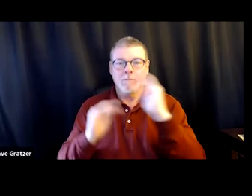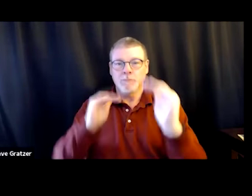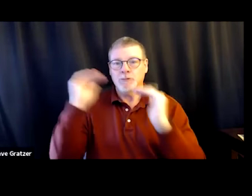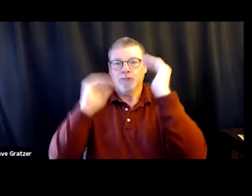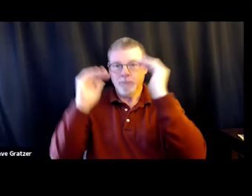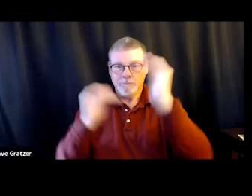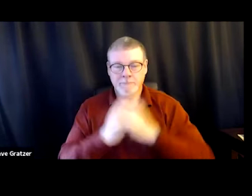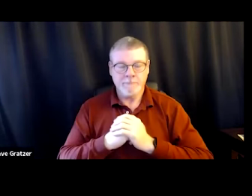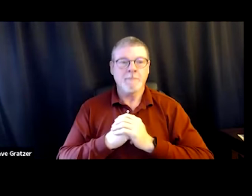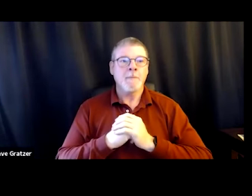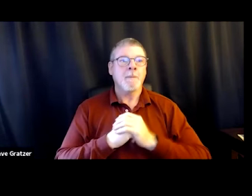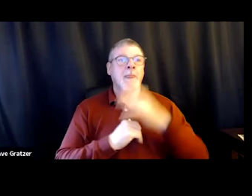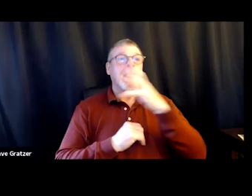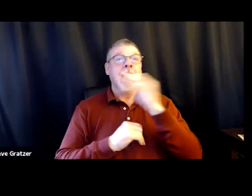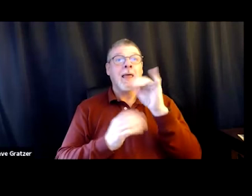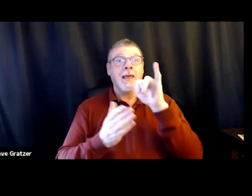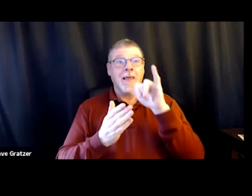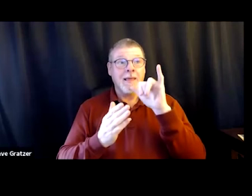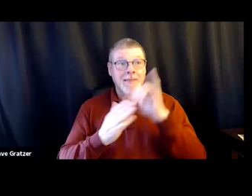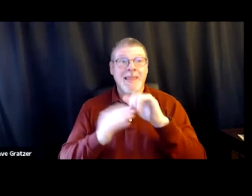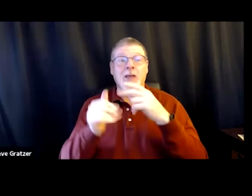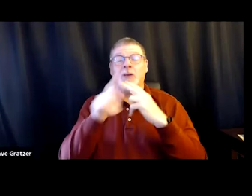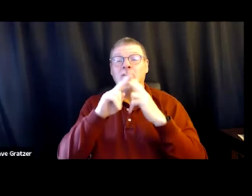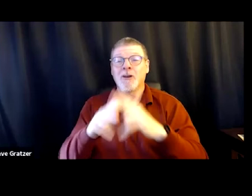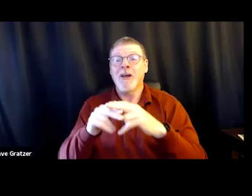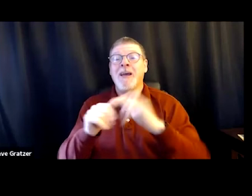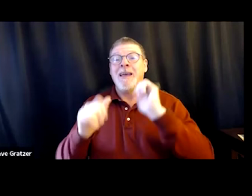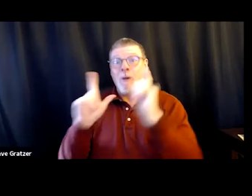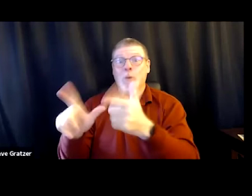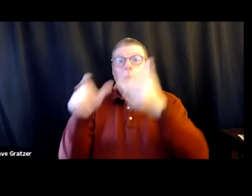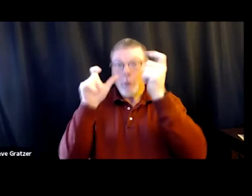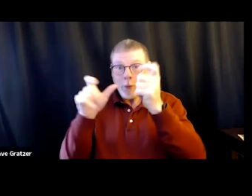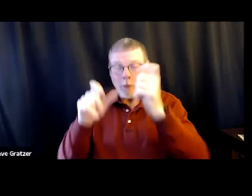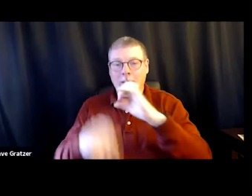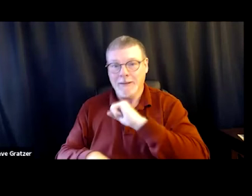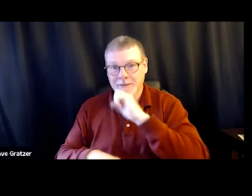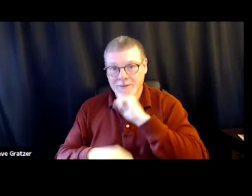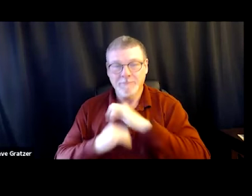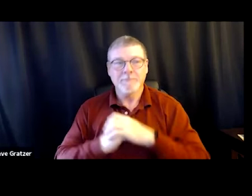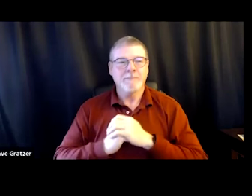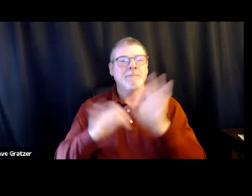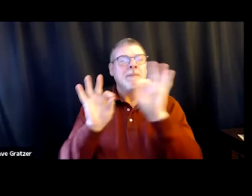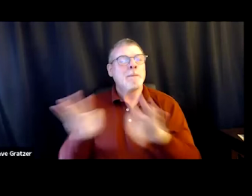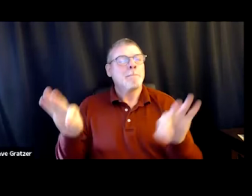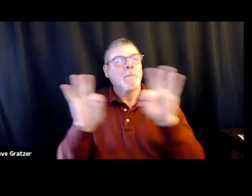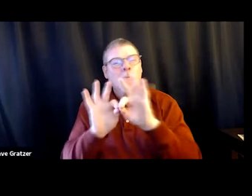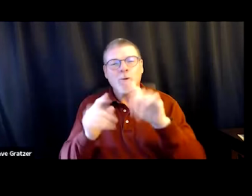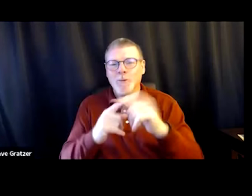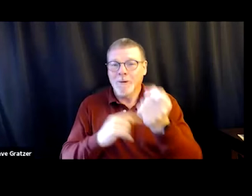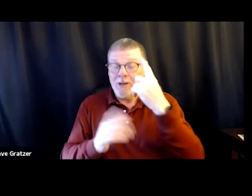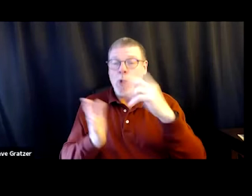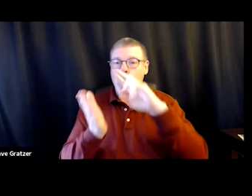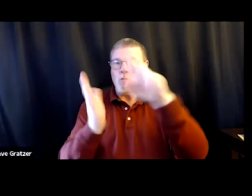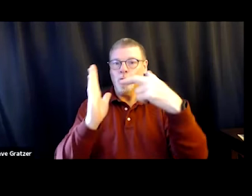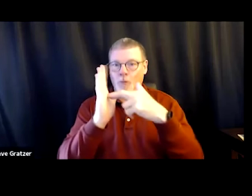justice system, and that relates to accelerated aging. So an important element in this conversation is understanding the role of